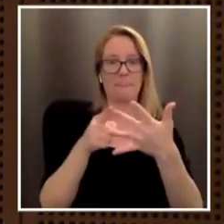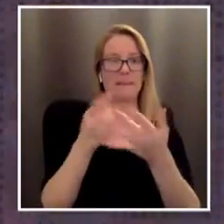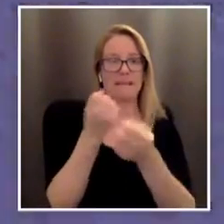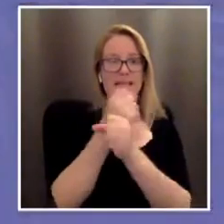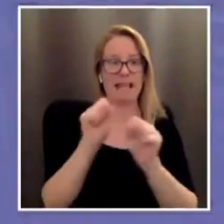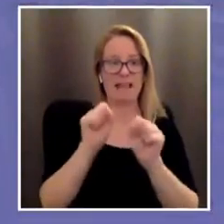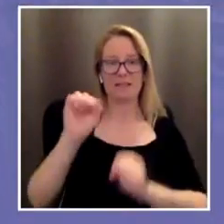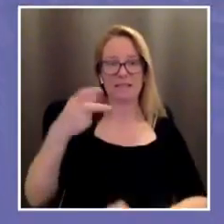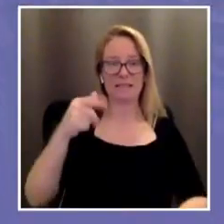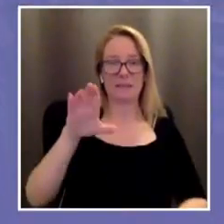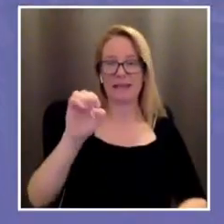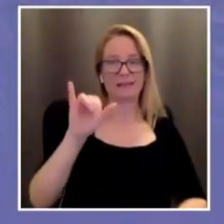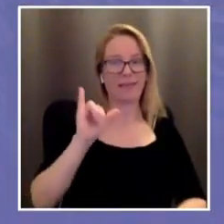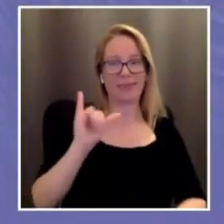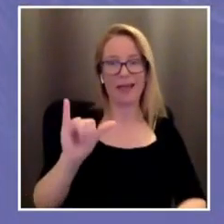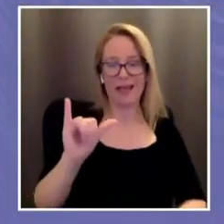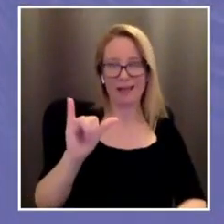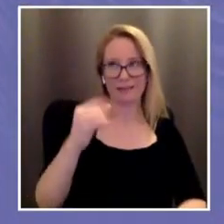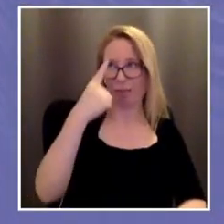dream.